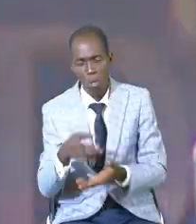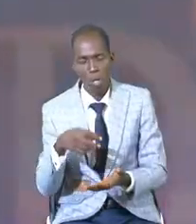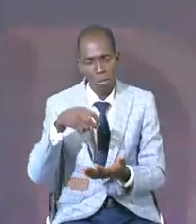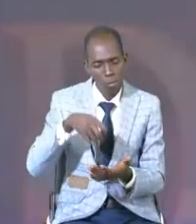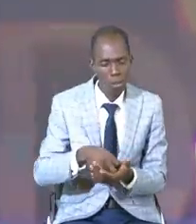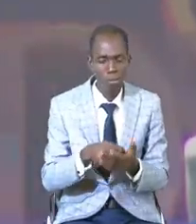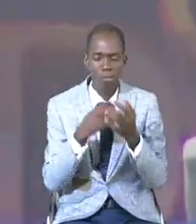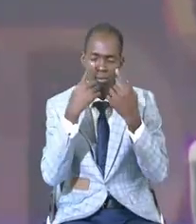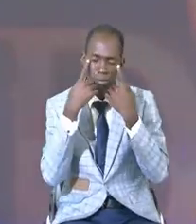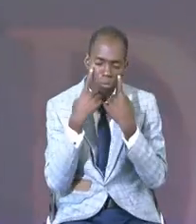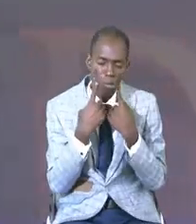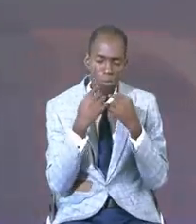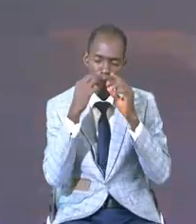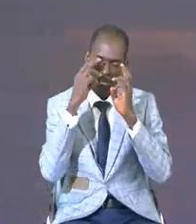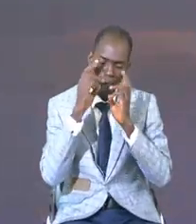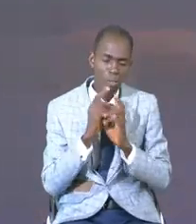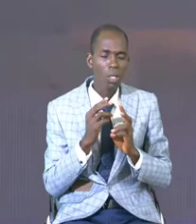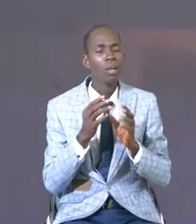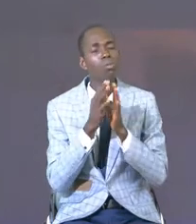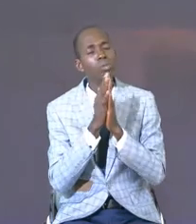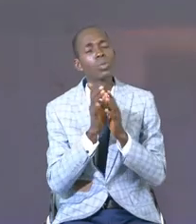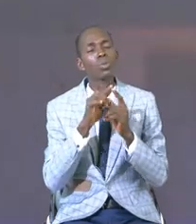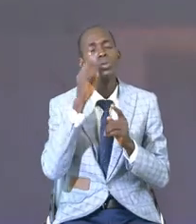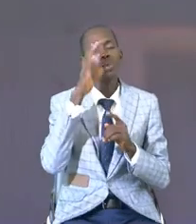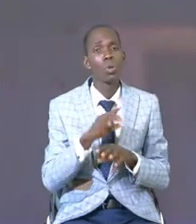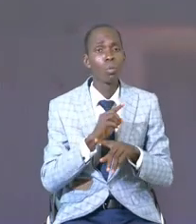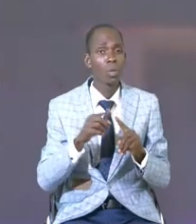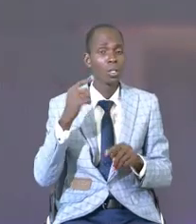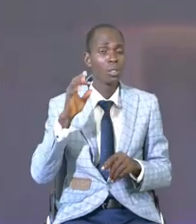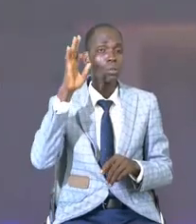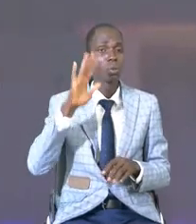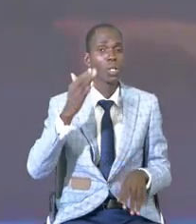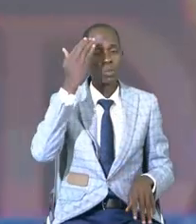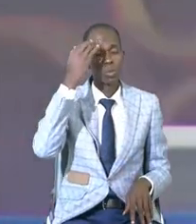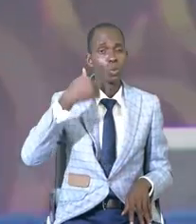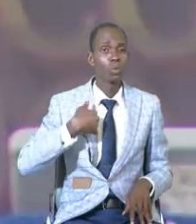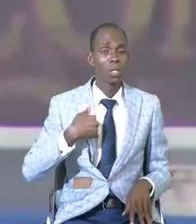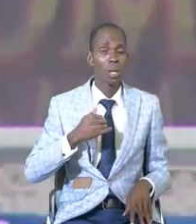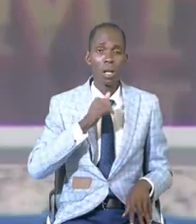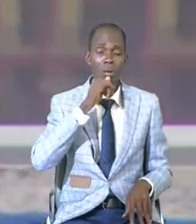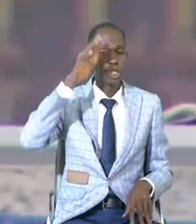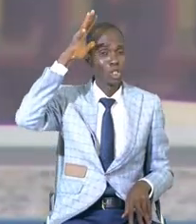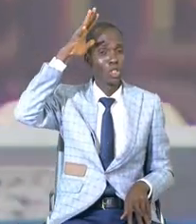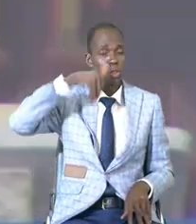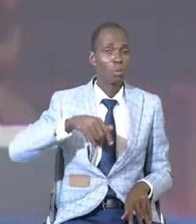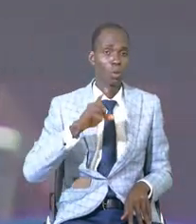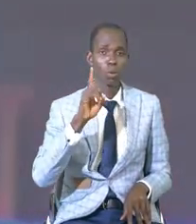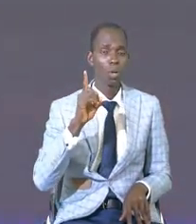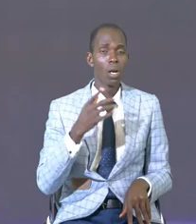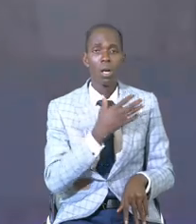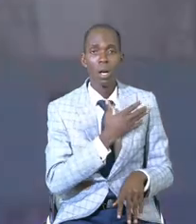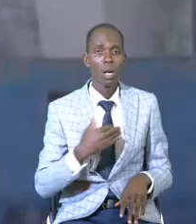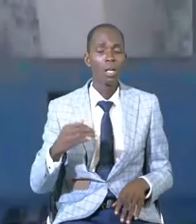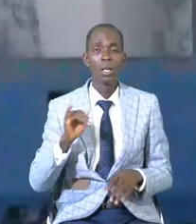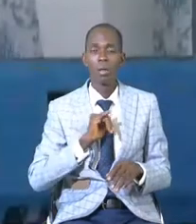and weep and return to the Lord. But the pastor knows I am not like that. And they know that if they're going to get